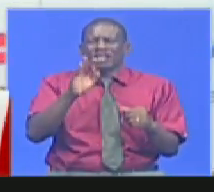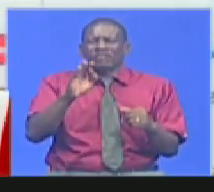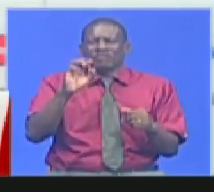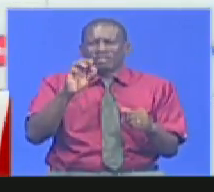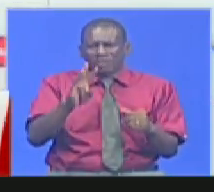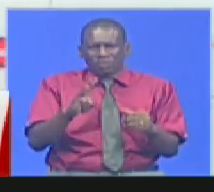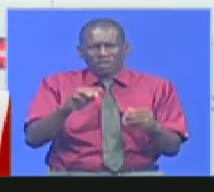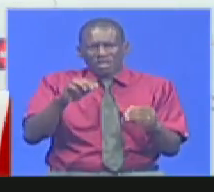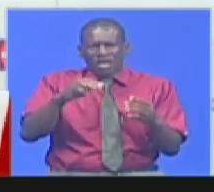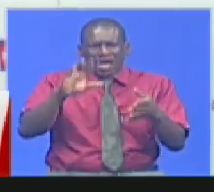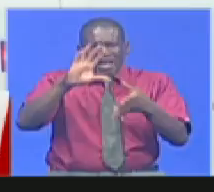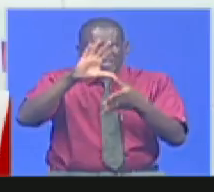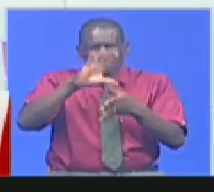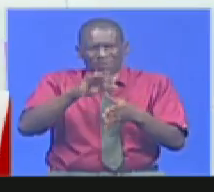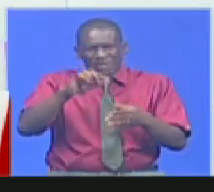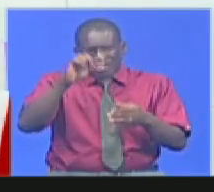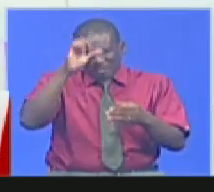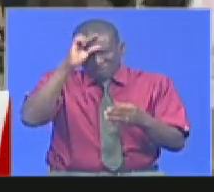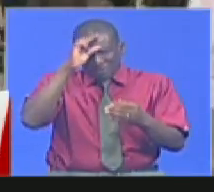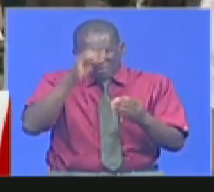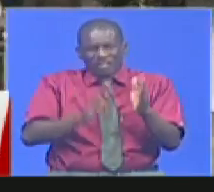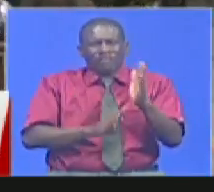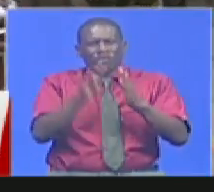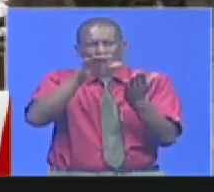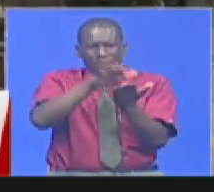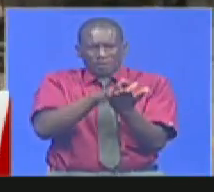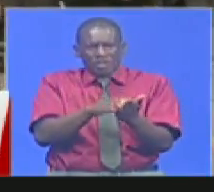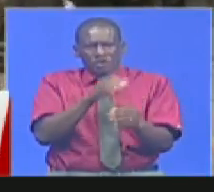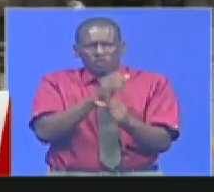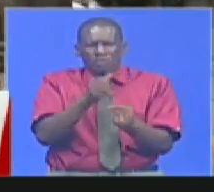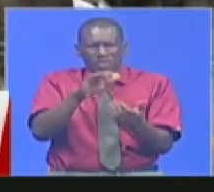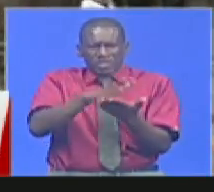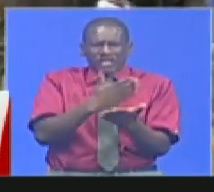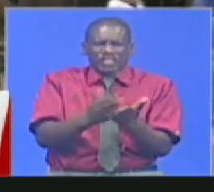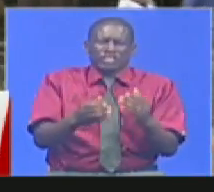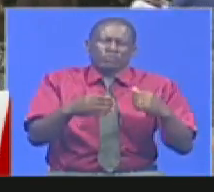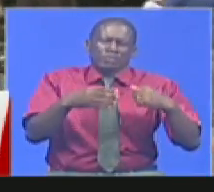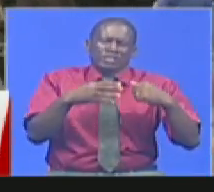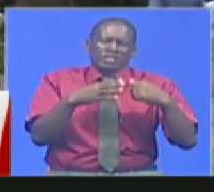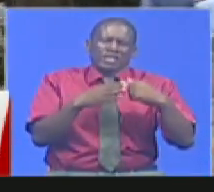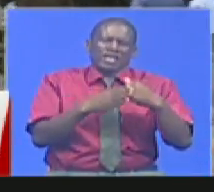government-owned development bank, pushing its shareholding to 93.6%.